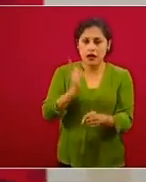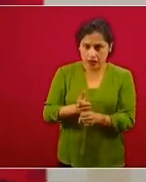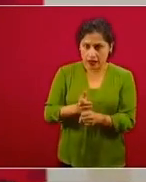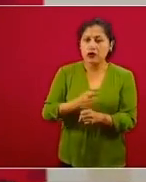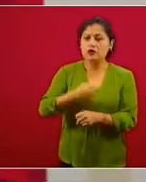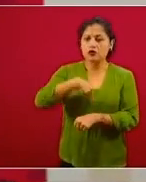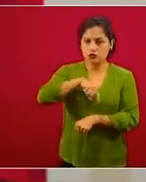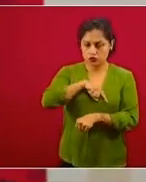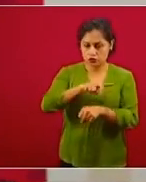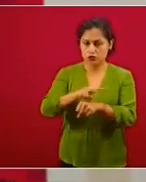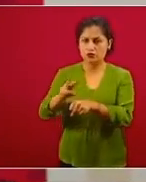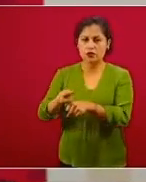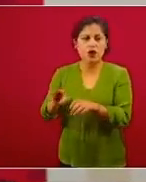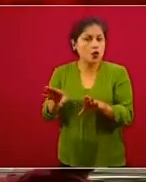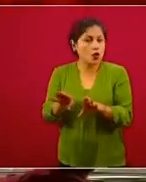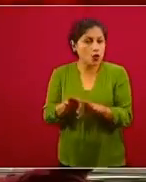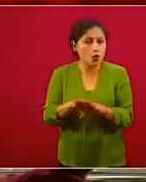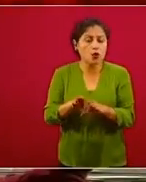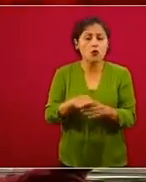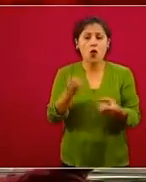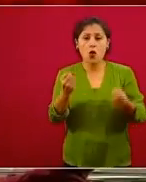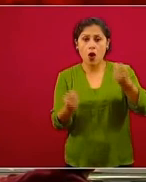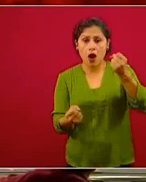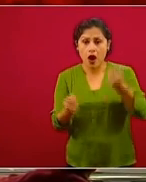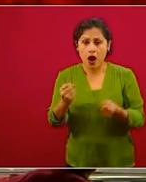mobility, meaning